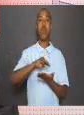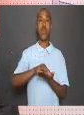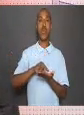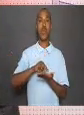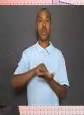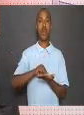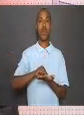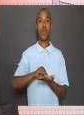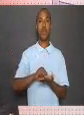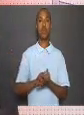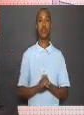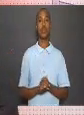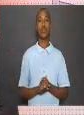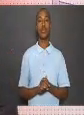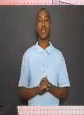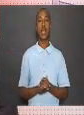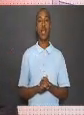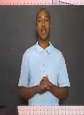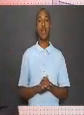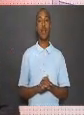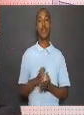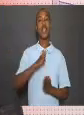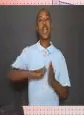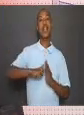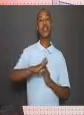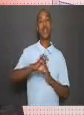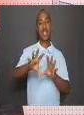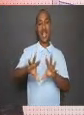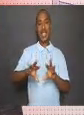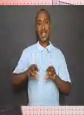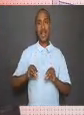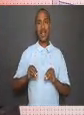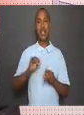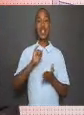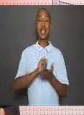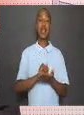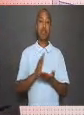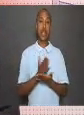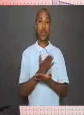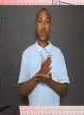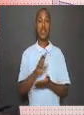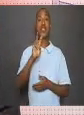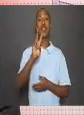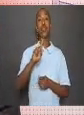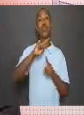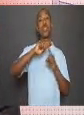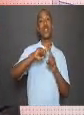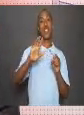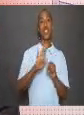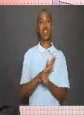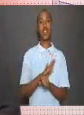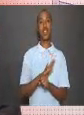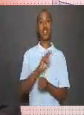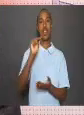molecule. The electrostatic attraction that is between the two positively